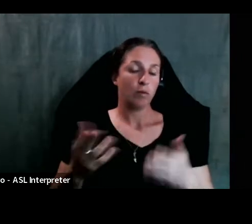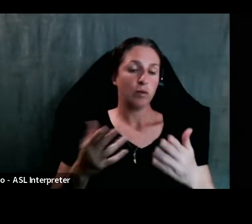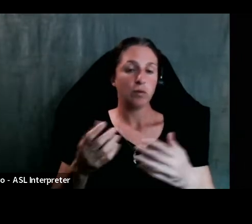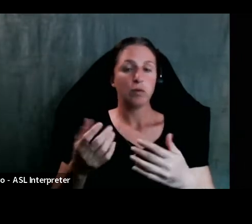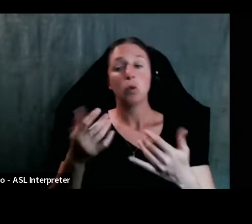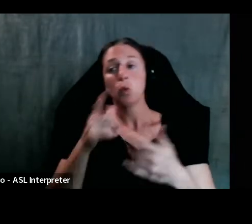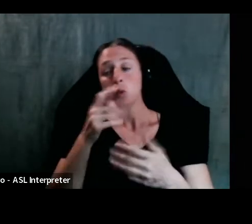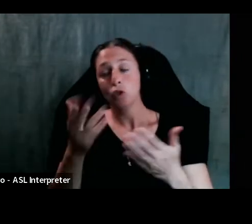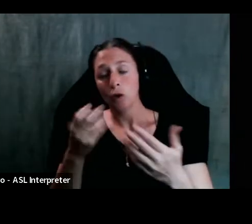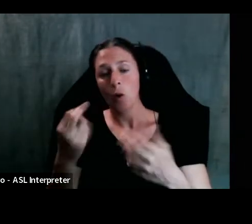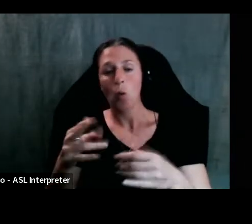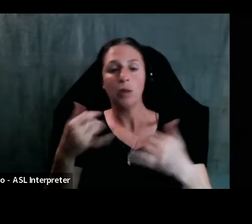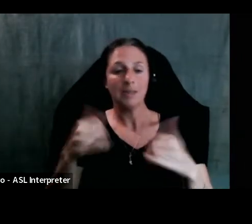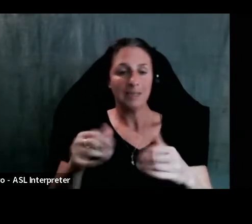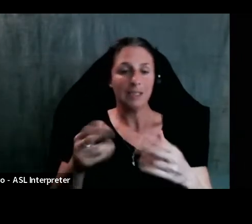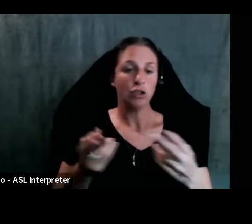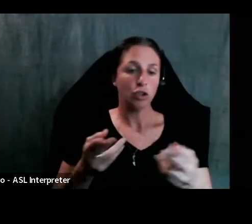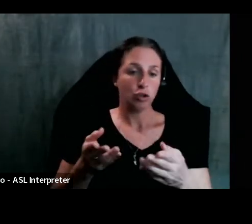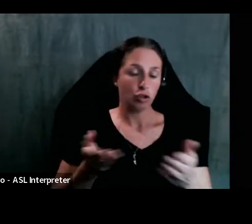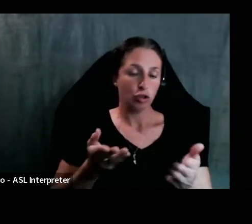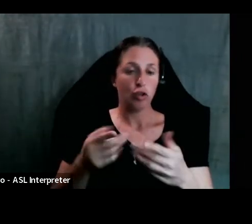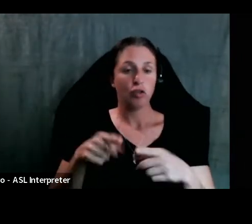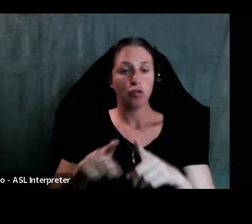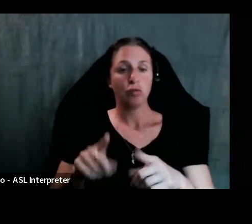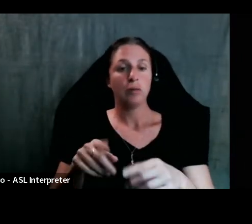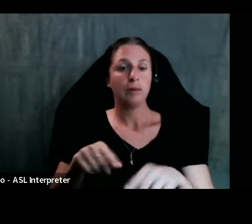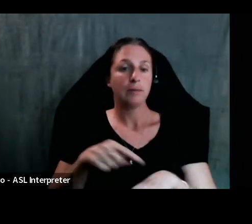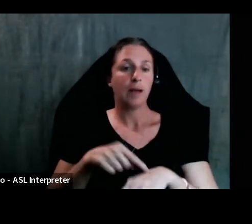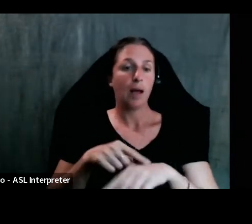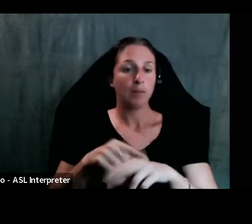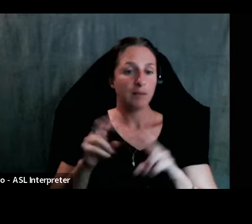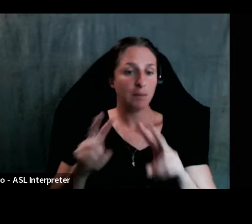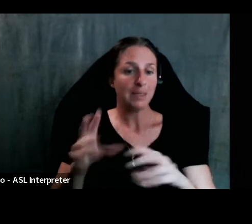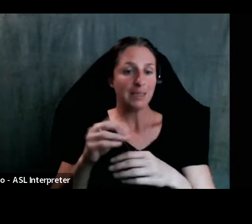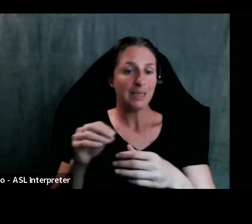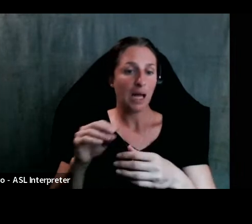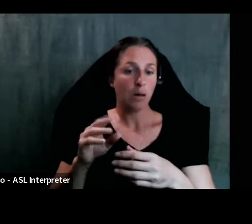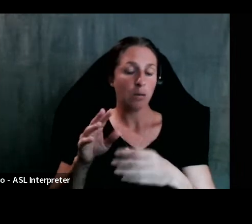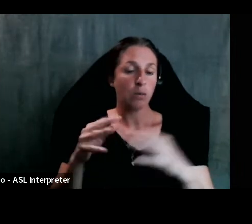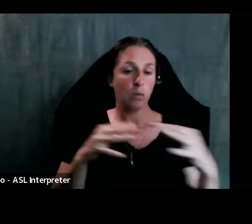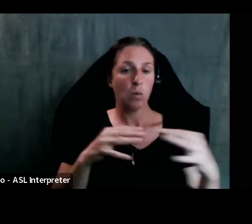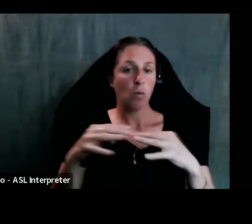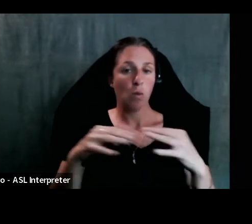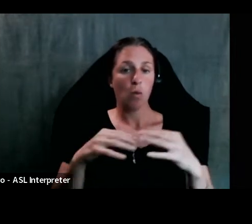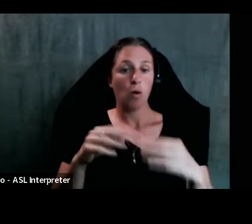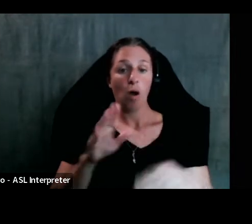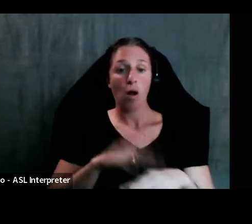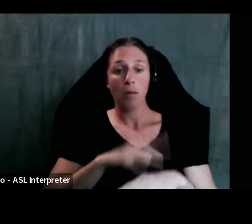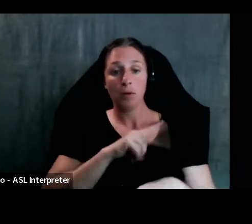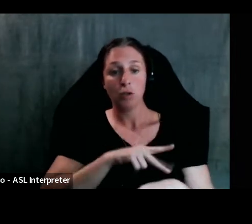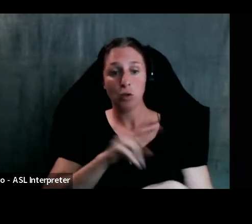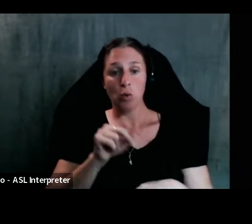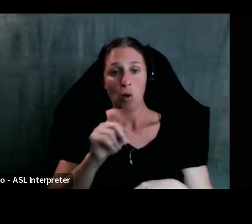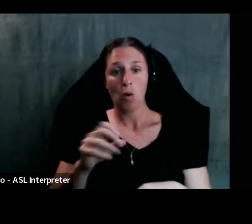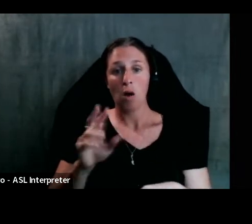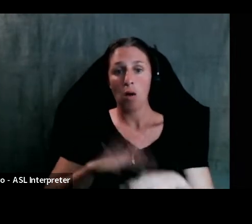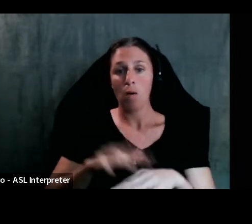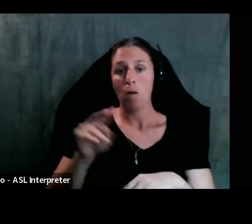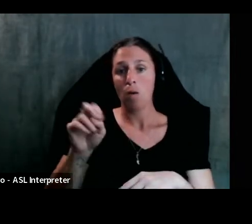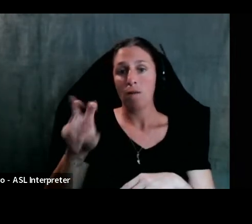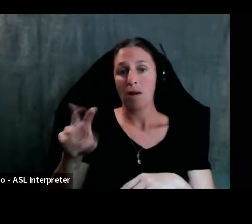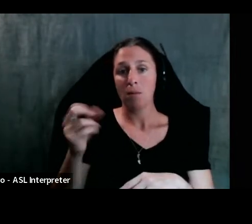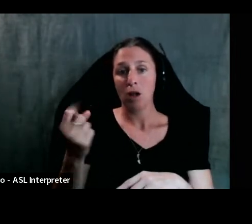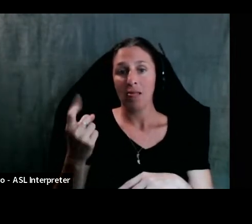during times of peace as well as war. And on a personal note, on November 11th, my dad would have